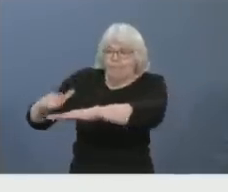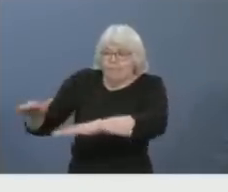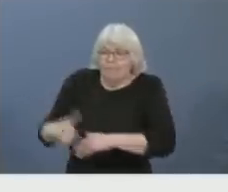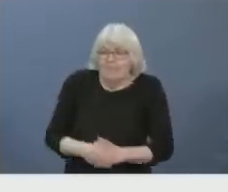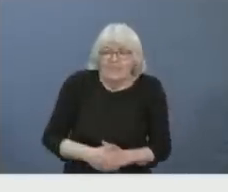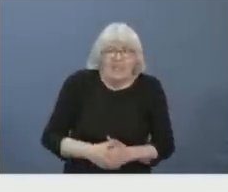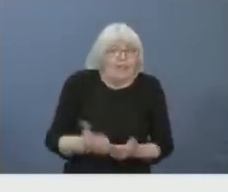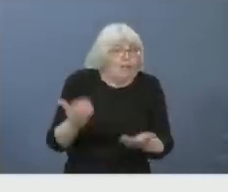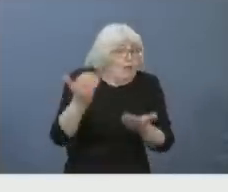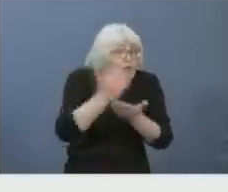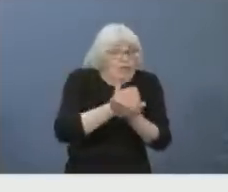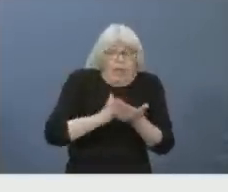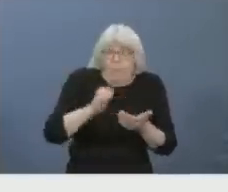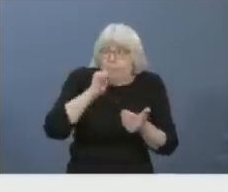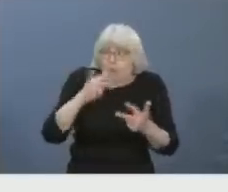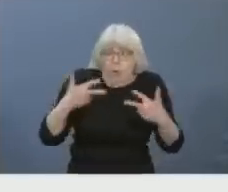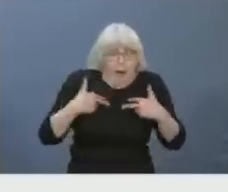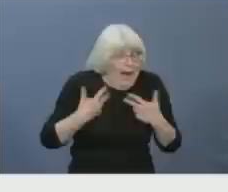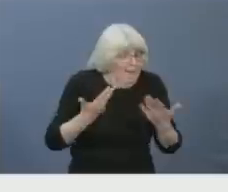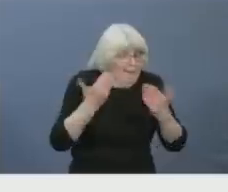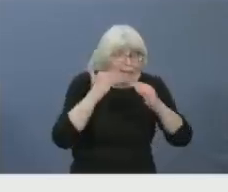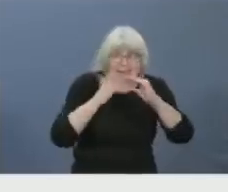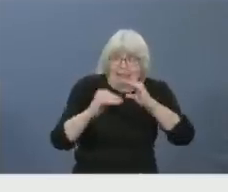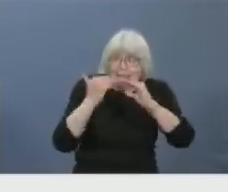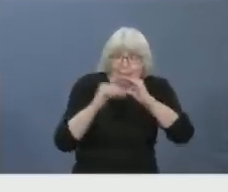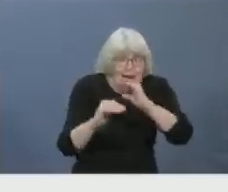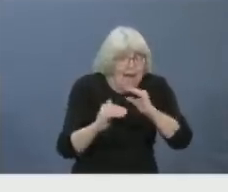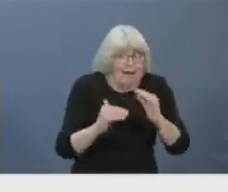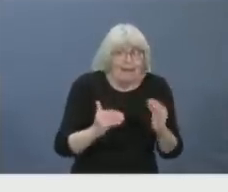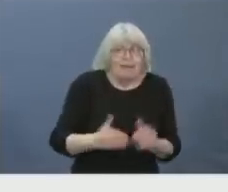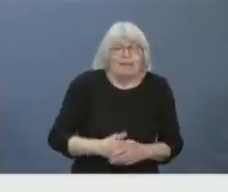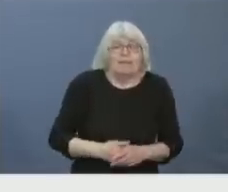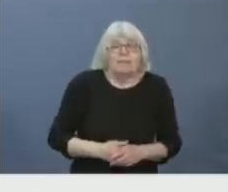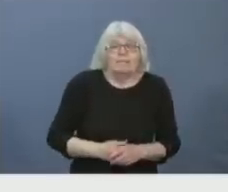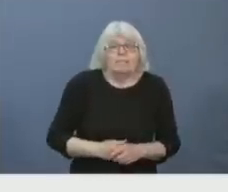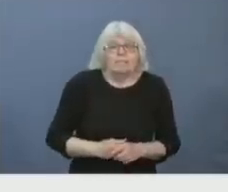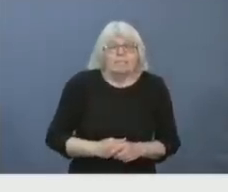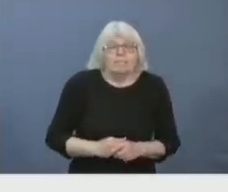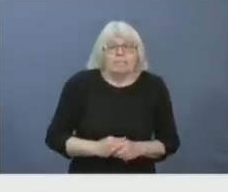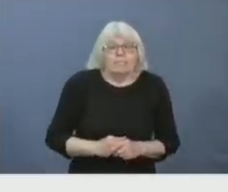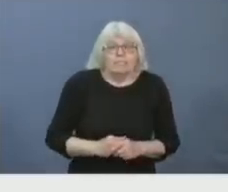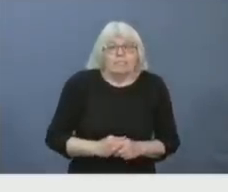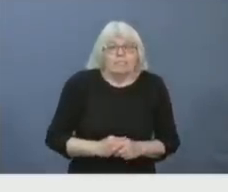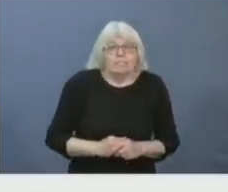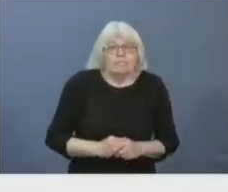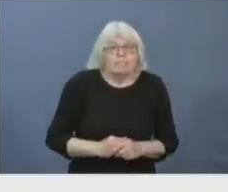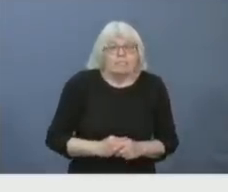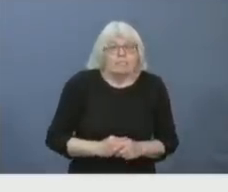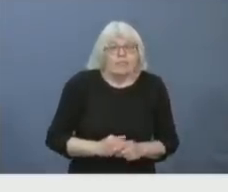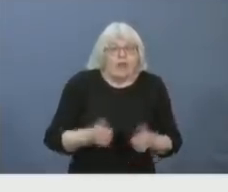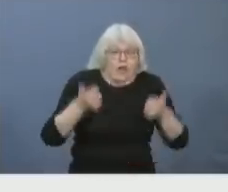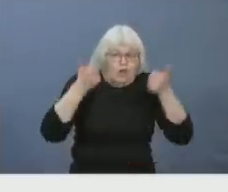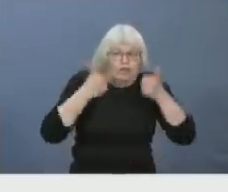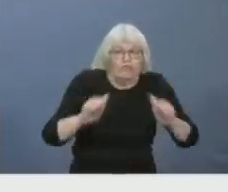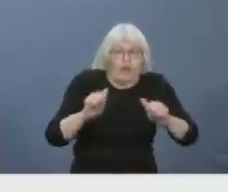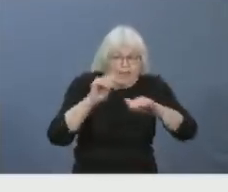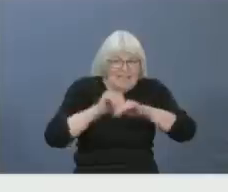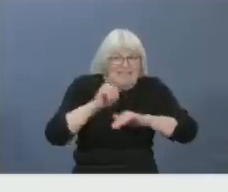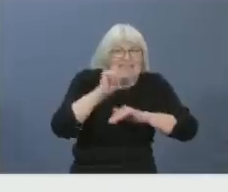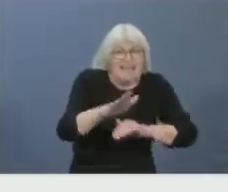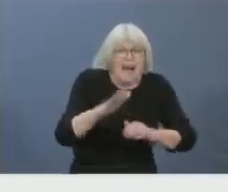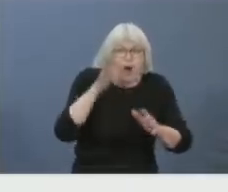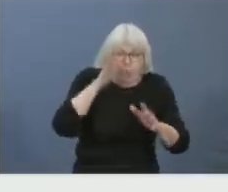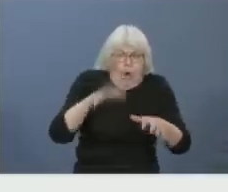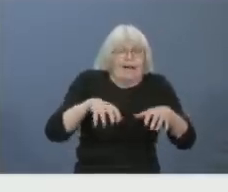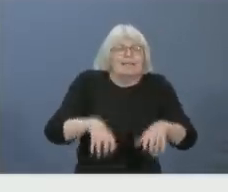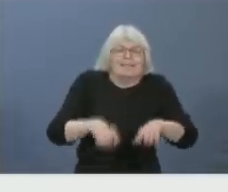email, they can save a check or prepaid card, but it will take a bit longer. So the Red Cross is active. Many